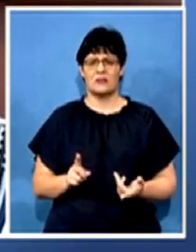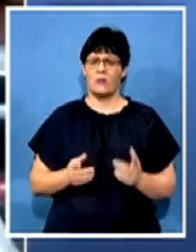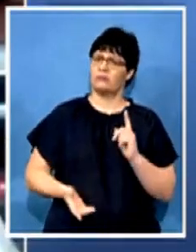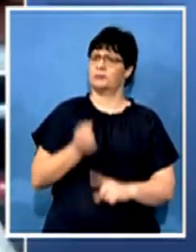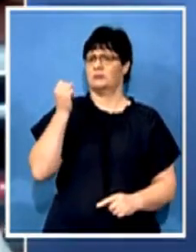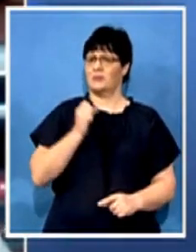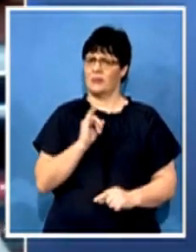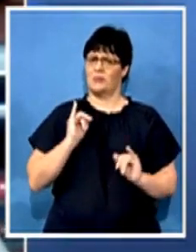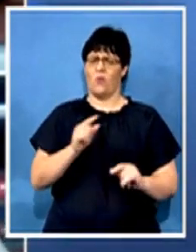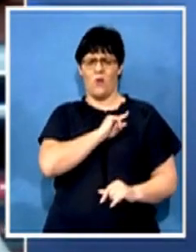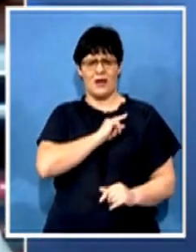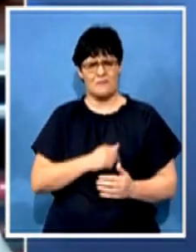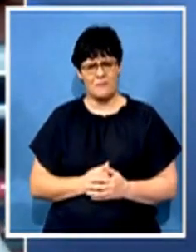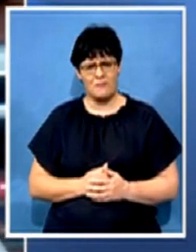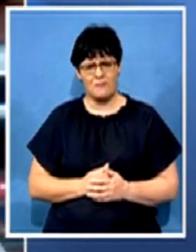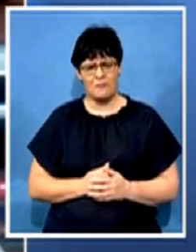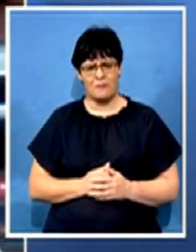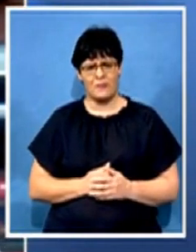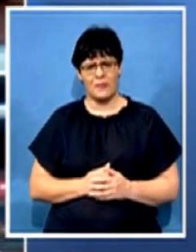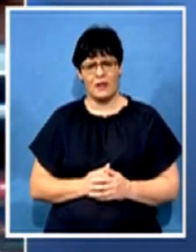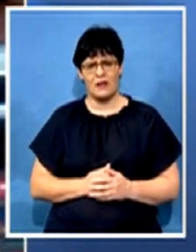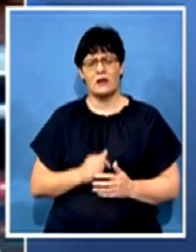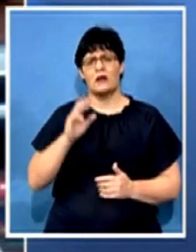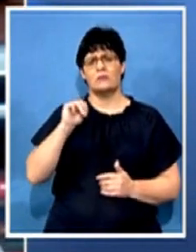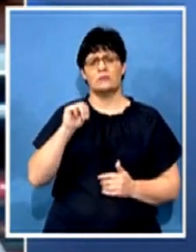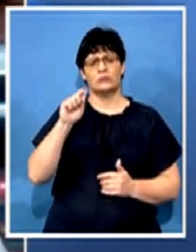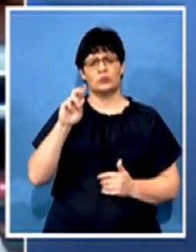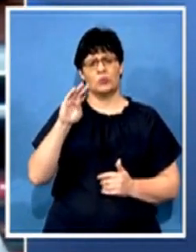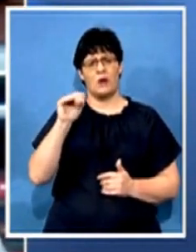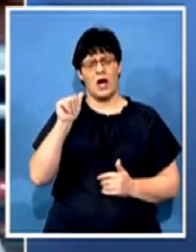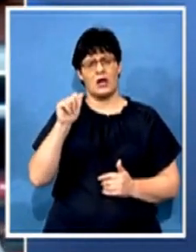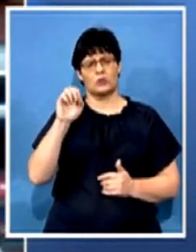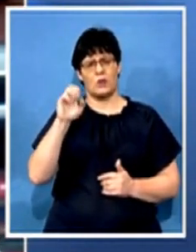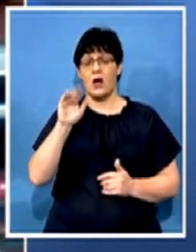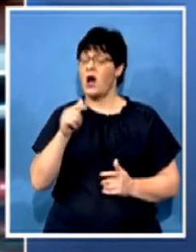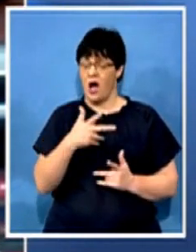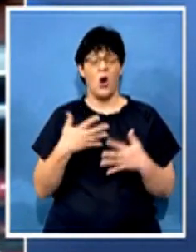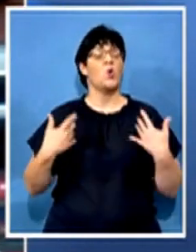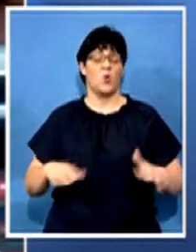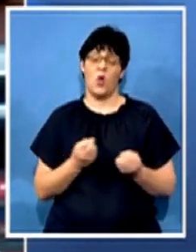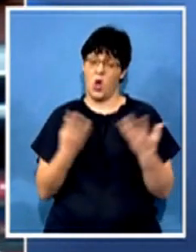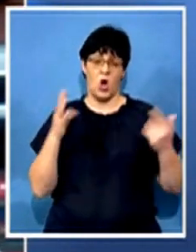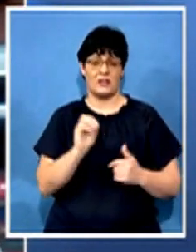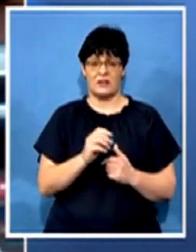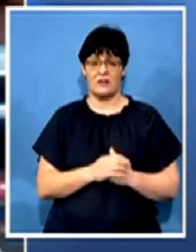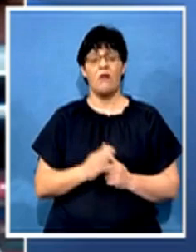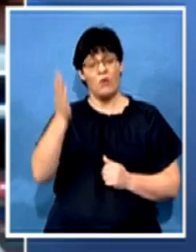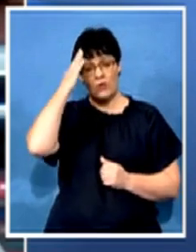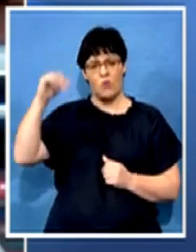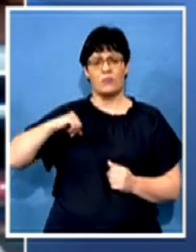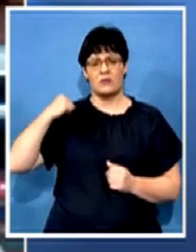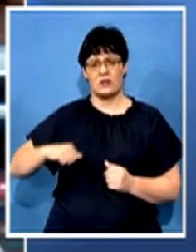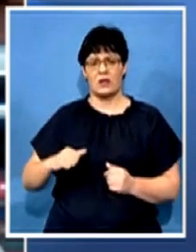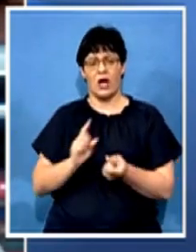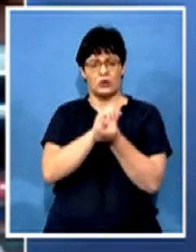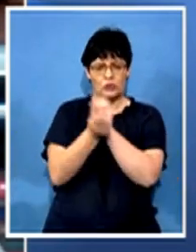No, there is a lot at stake in Tuba. You would know that the municipality has been changing hands between the ANC